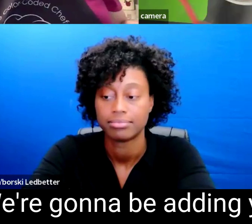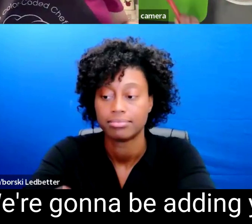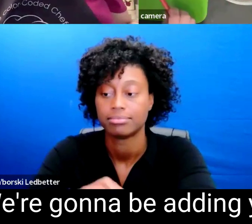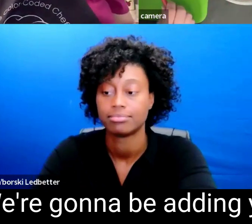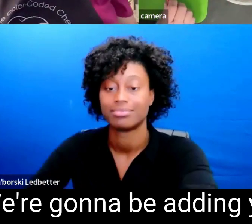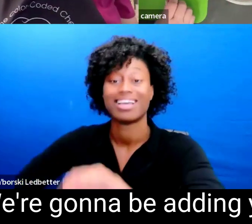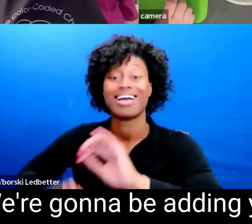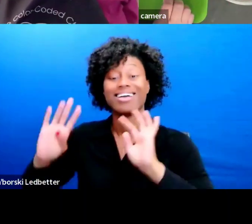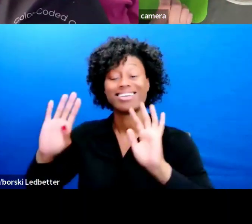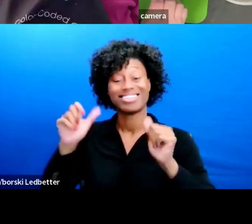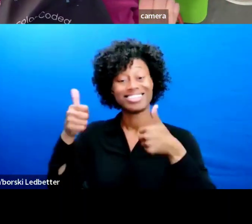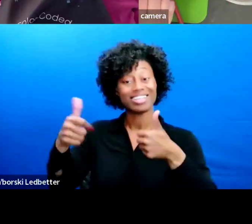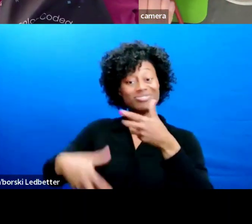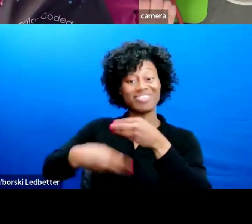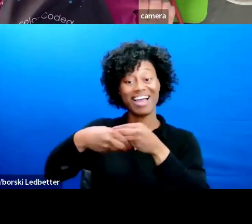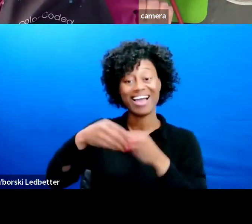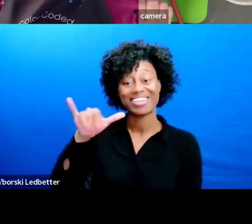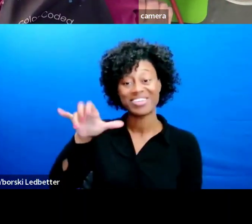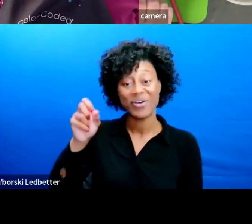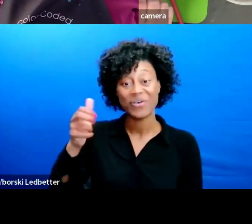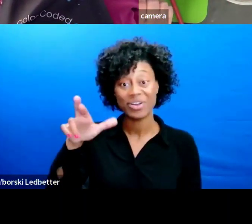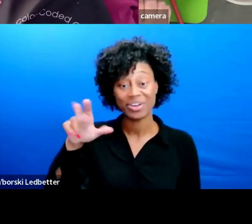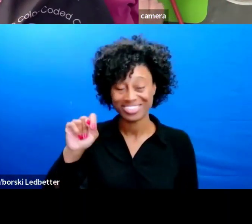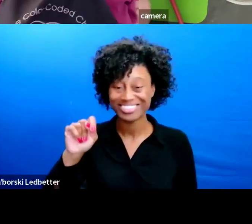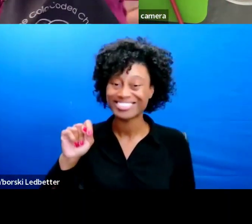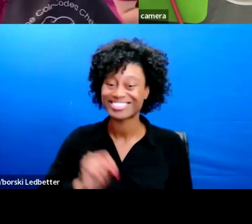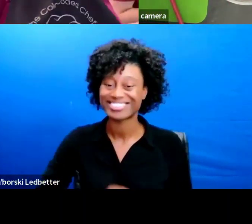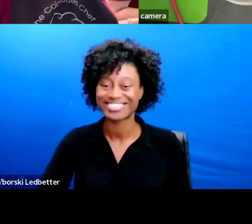We're going to be adding yogurt.